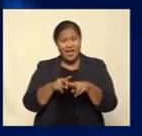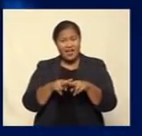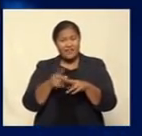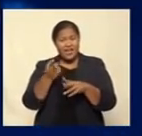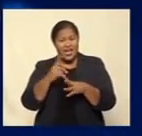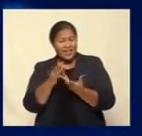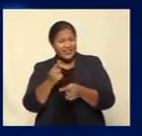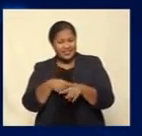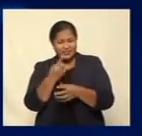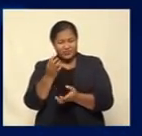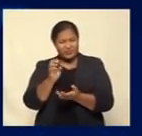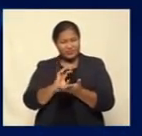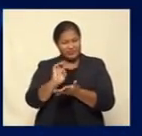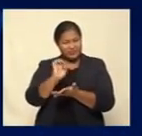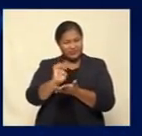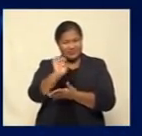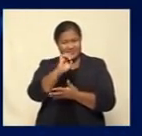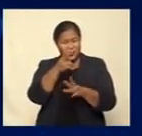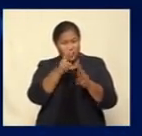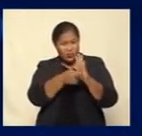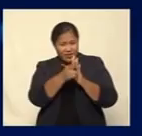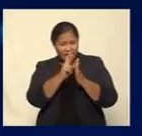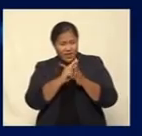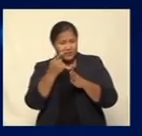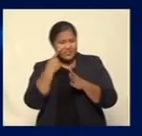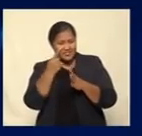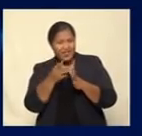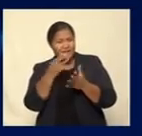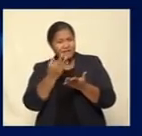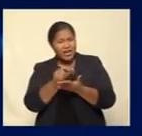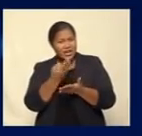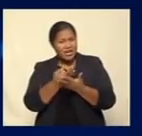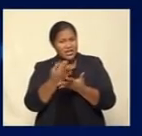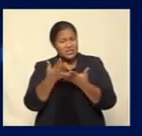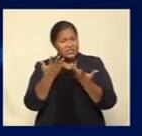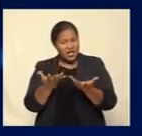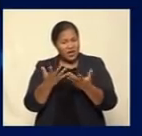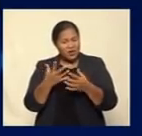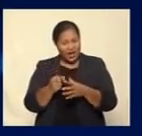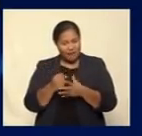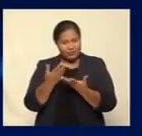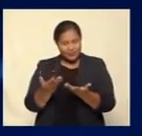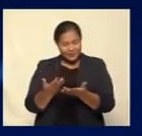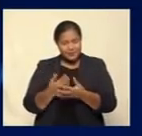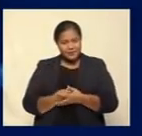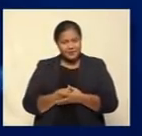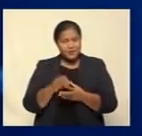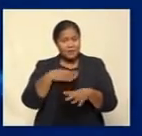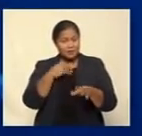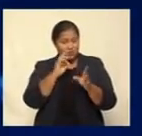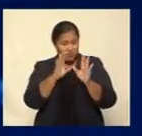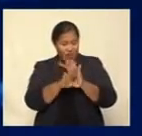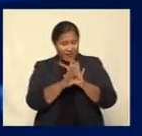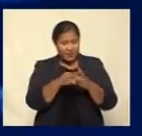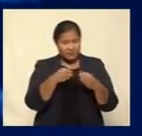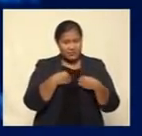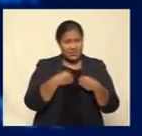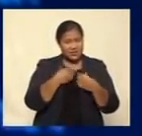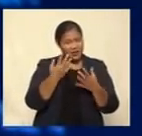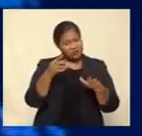economic review, has stated that the financial indicators mirrored real sector outcomes, as private sector credit fell to